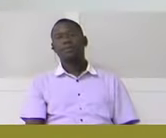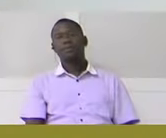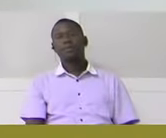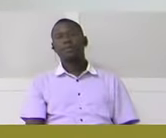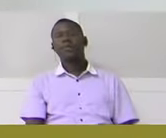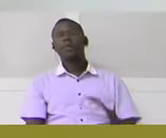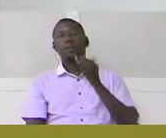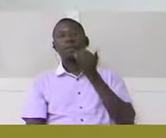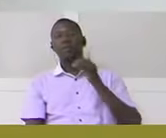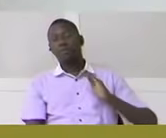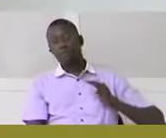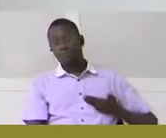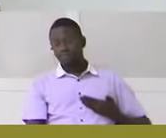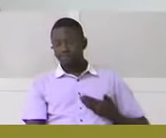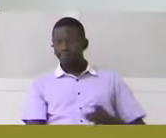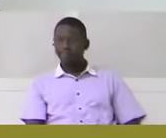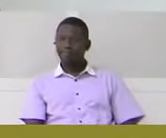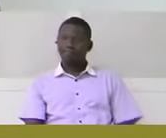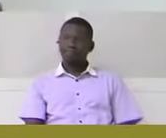Yes, ma'am. Hade.